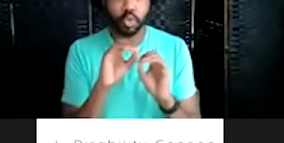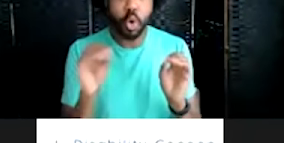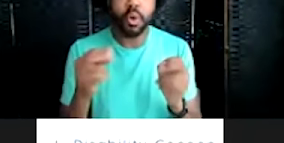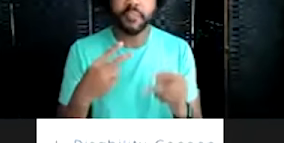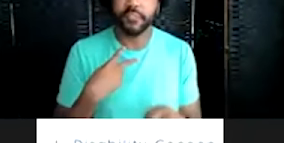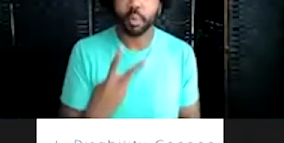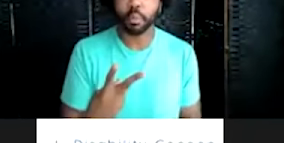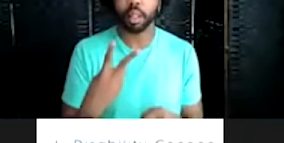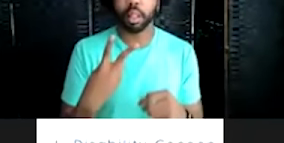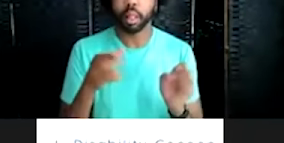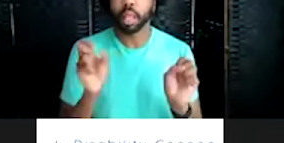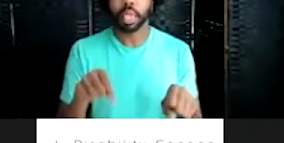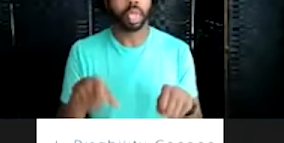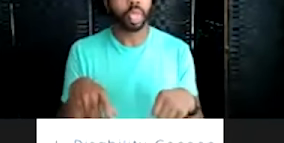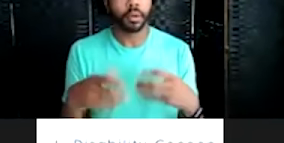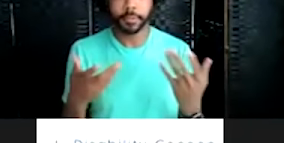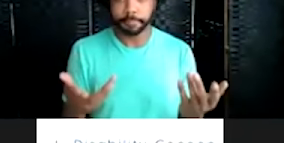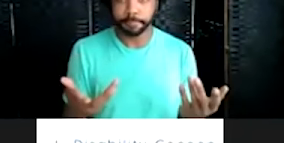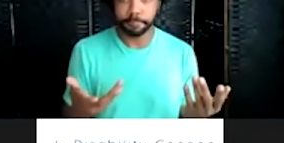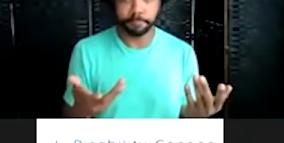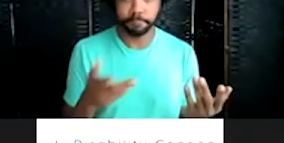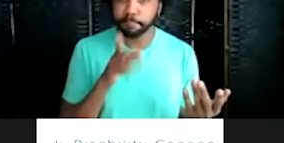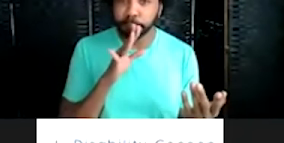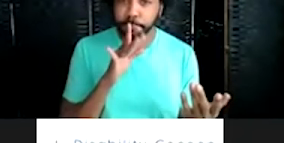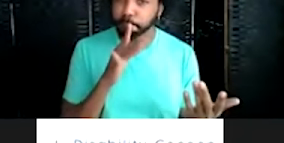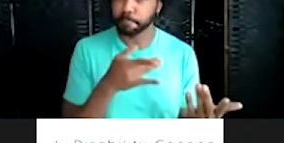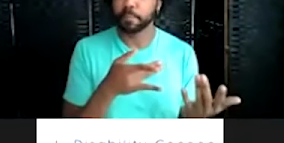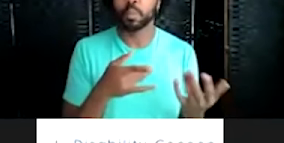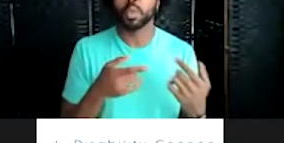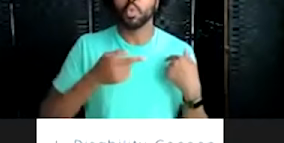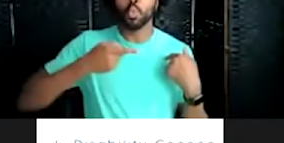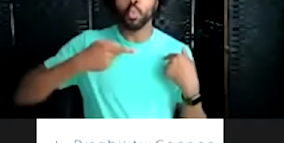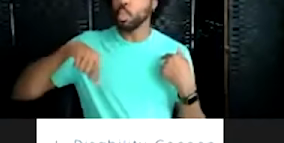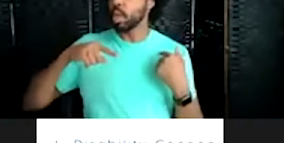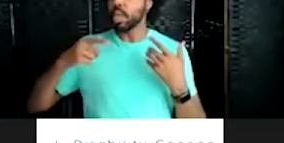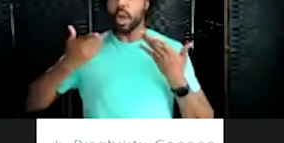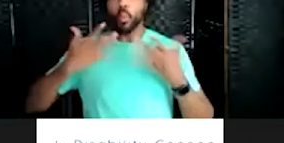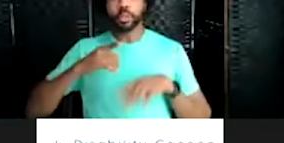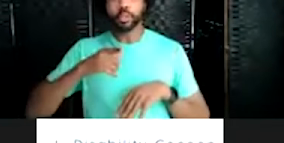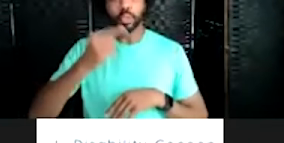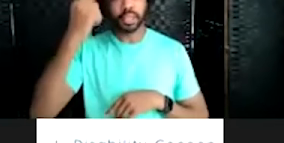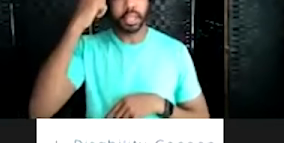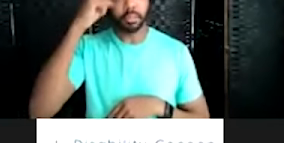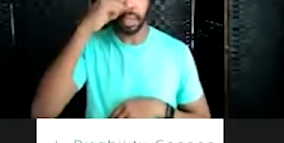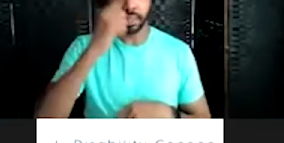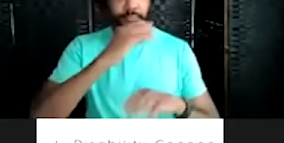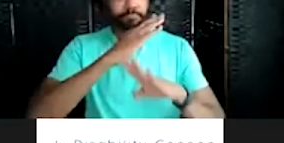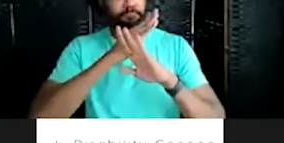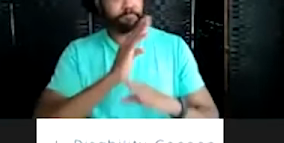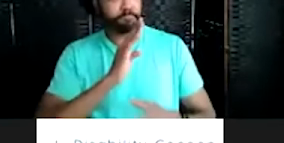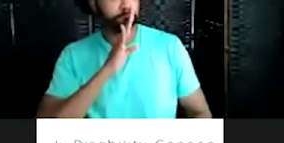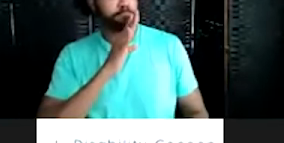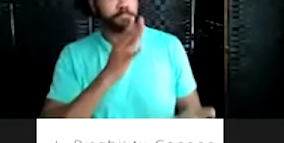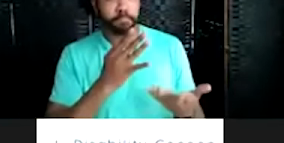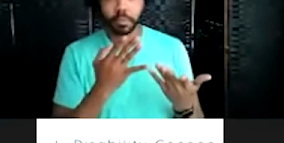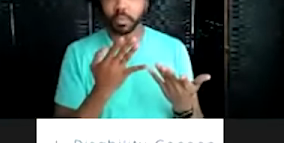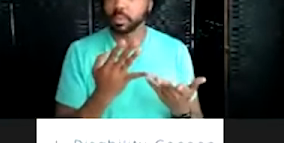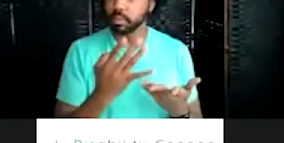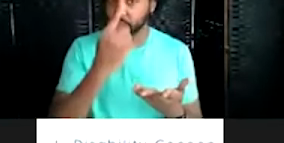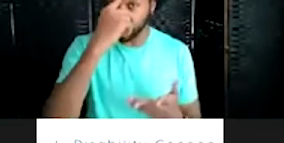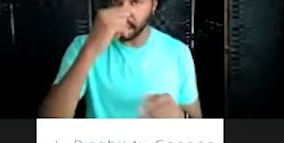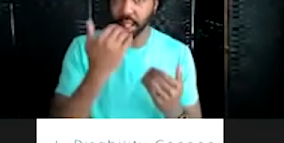to speak. And so we don't want you to think that because of that the options to use some of these mainstream technologies is limited.